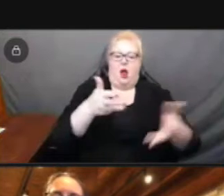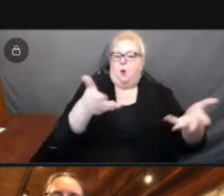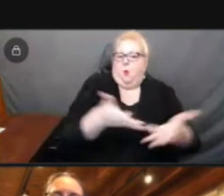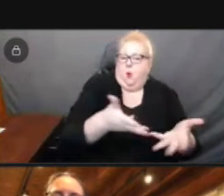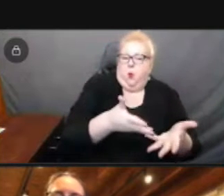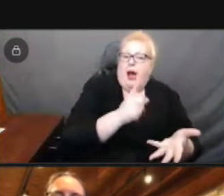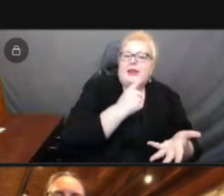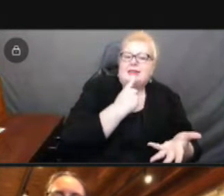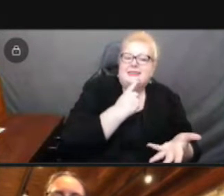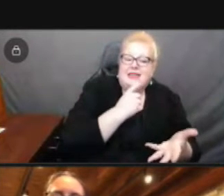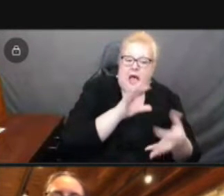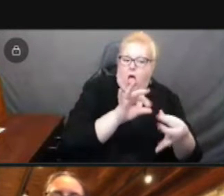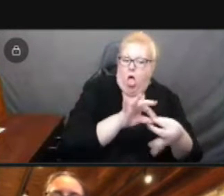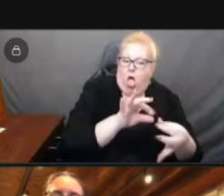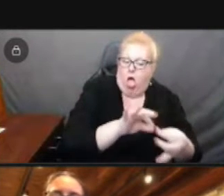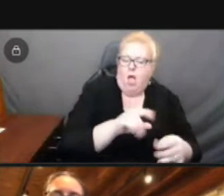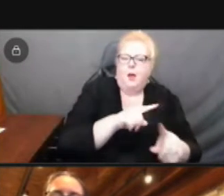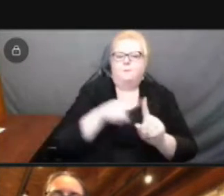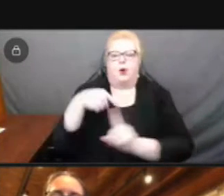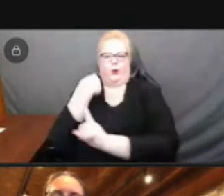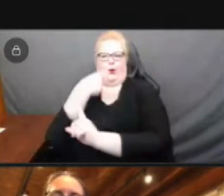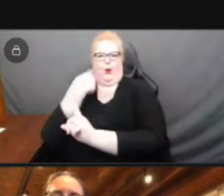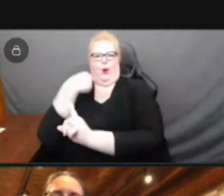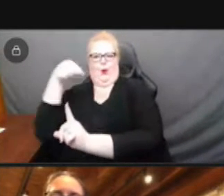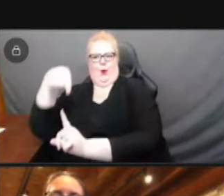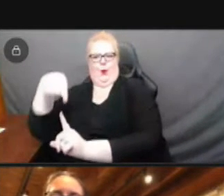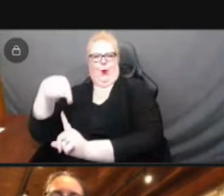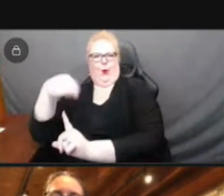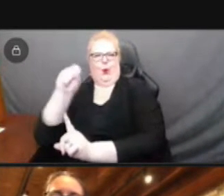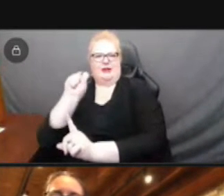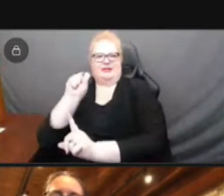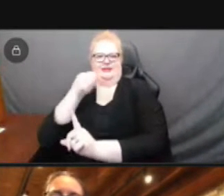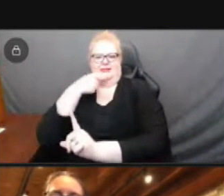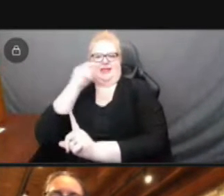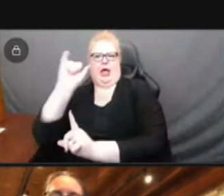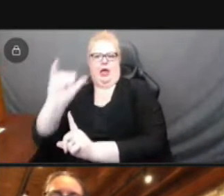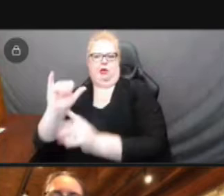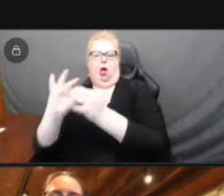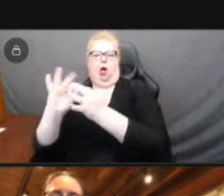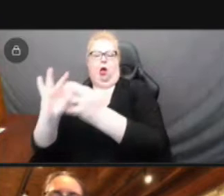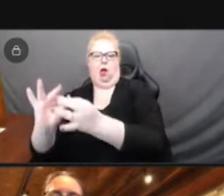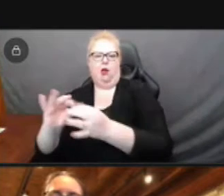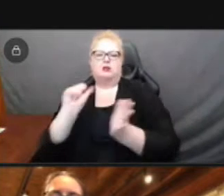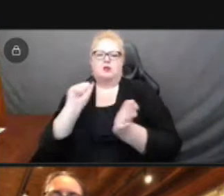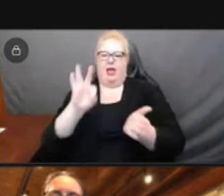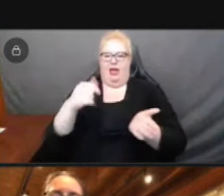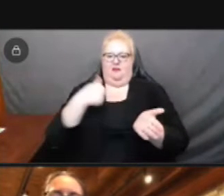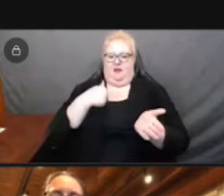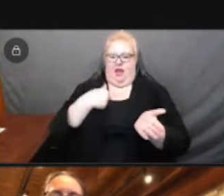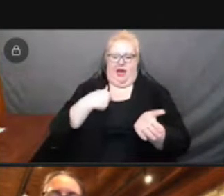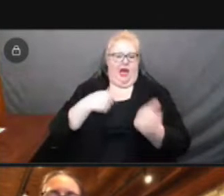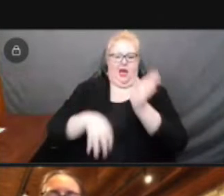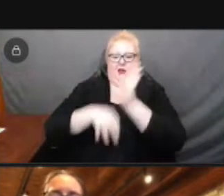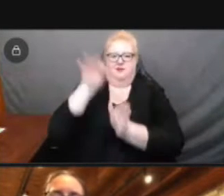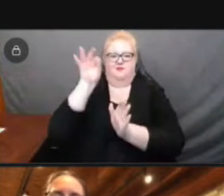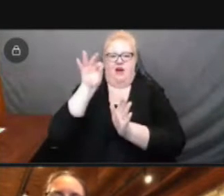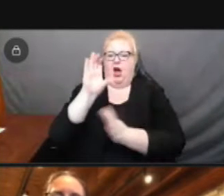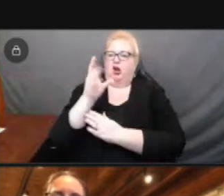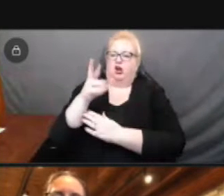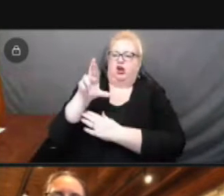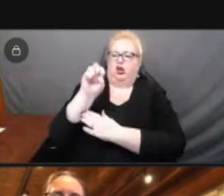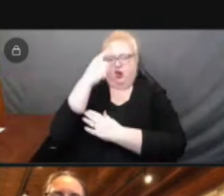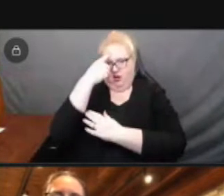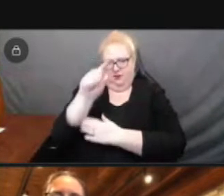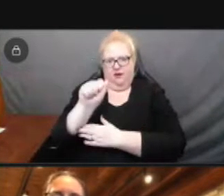I could almost, and I hope I'm wrong, I could almost guarantee if I discovered a cure for AIDS right now, I'd have one